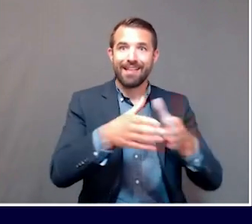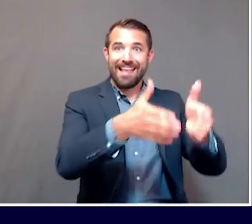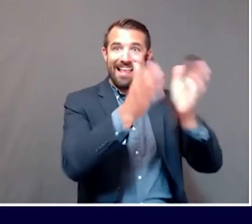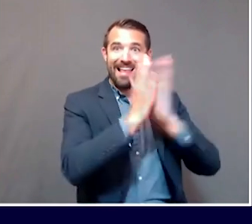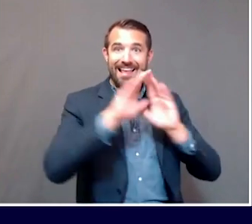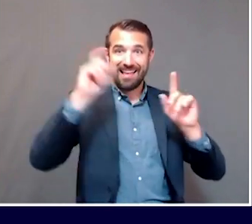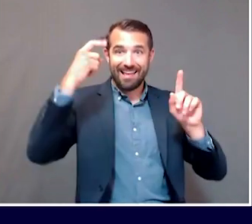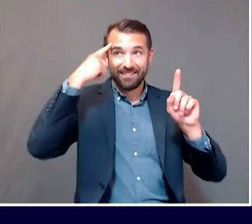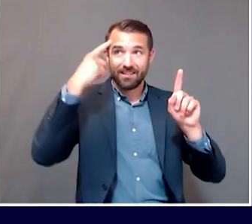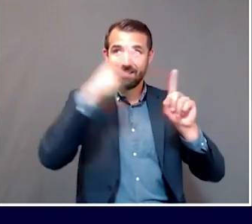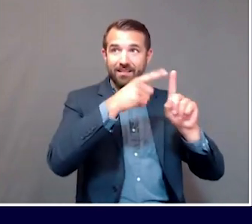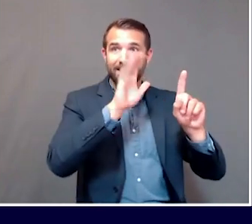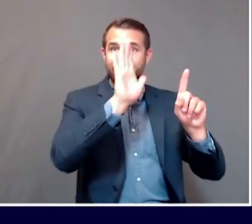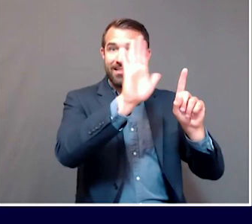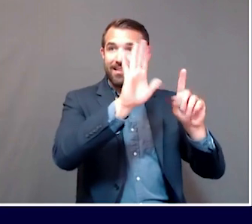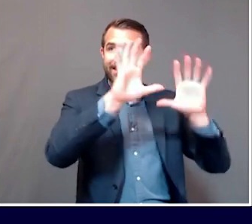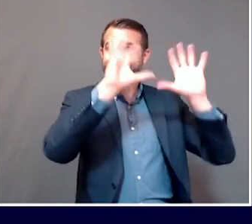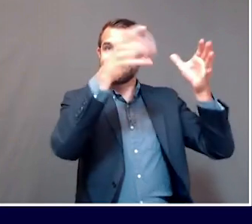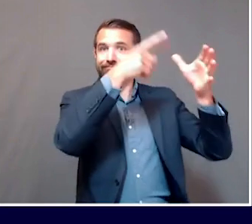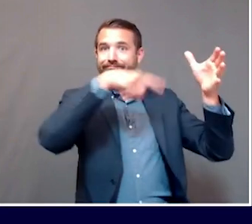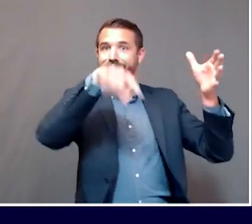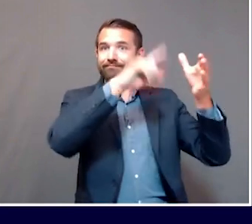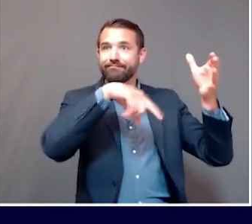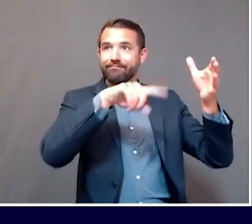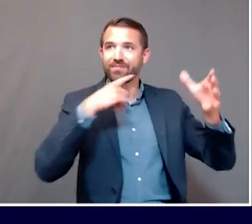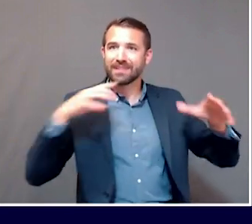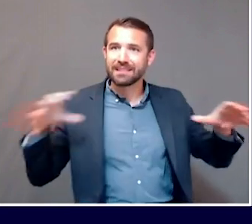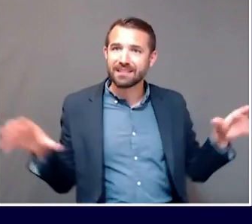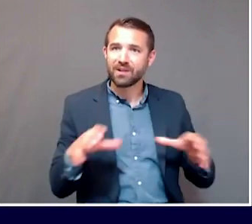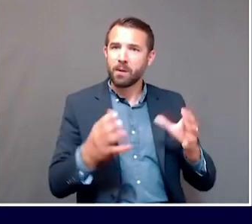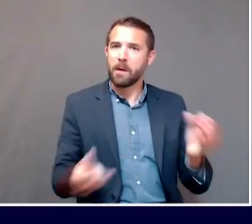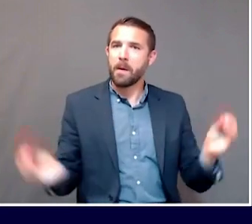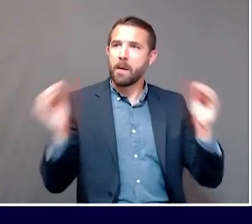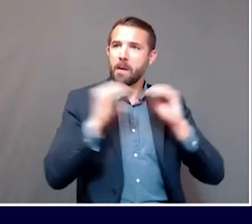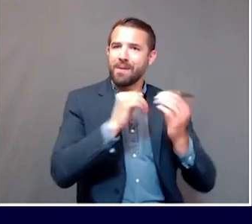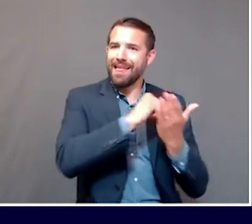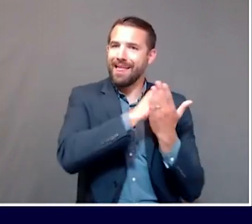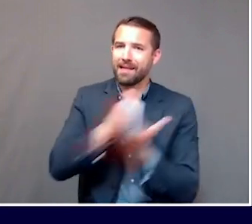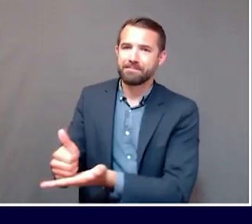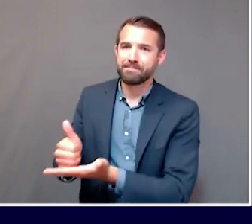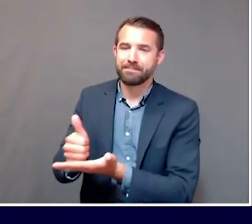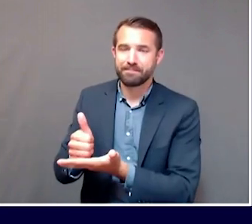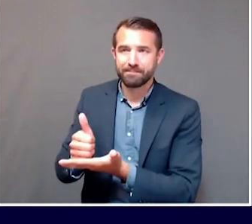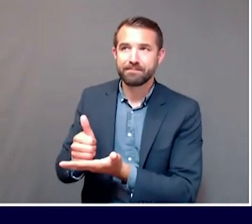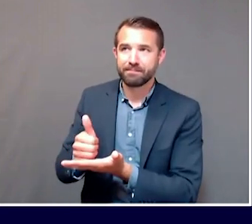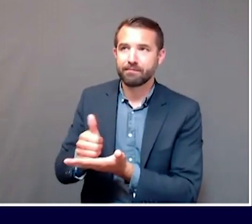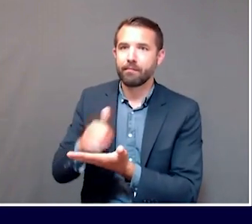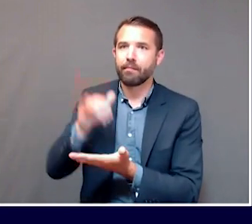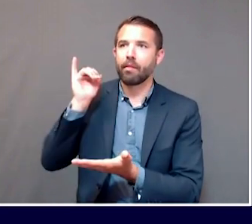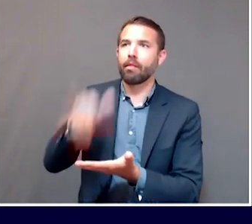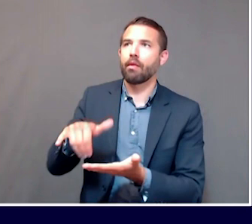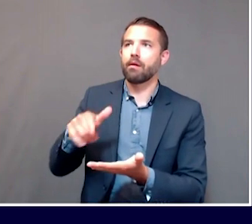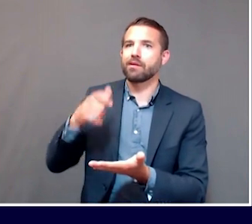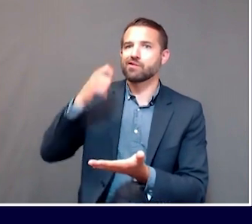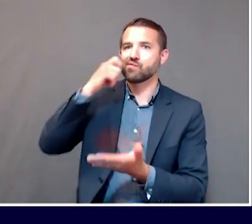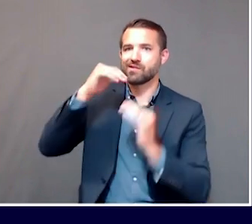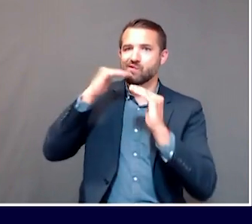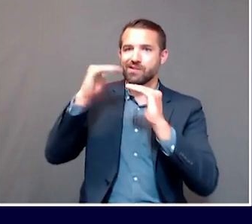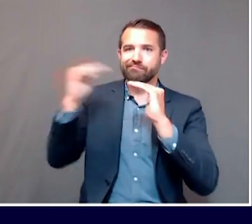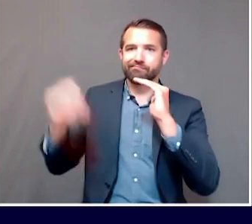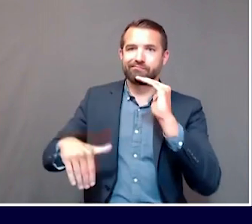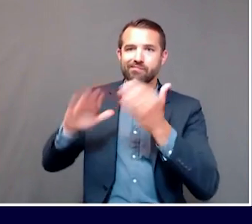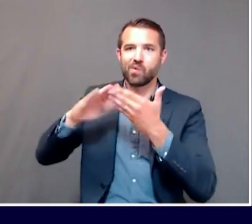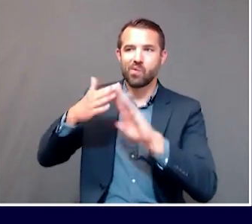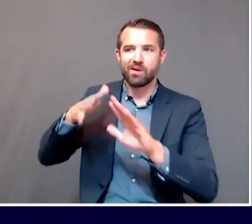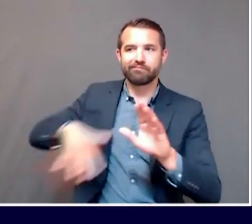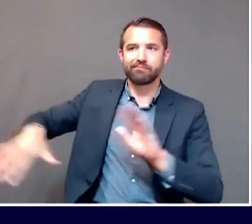really, to do more to help these communities. And I know that there have been a number of steps taken, including expanding access